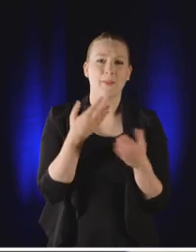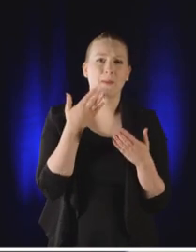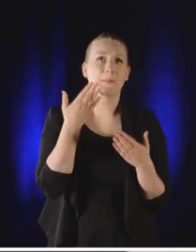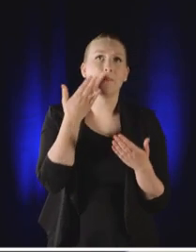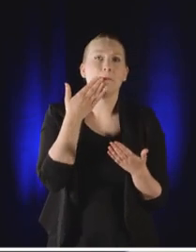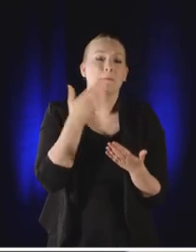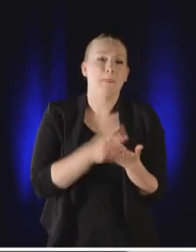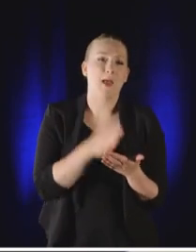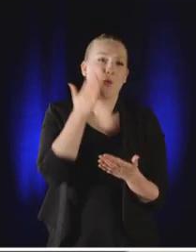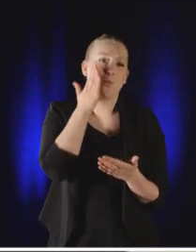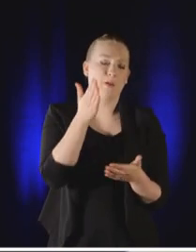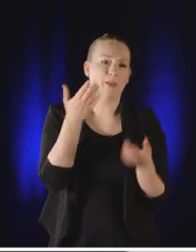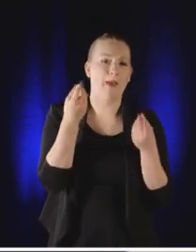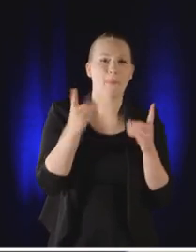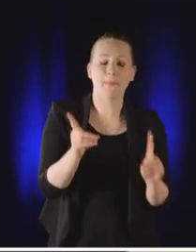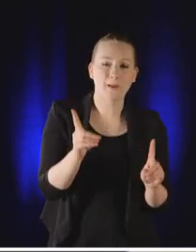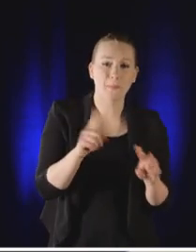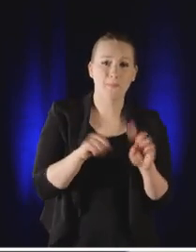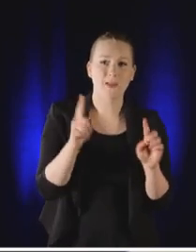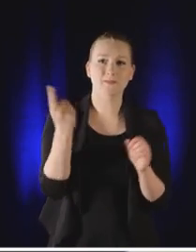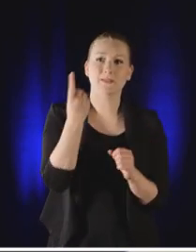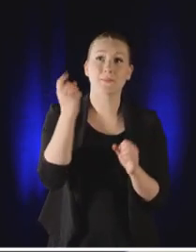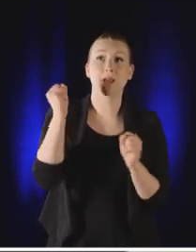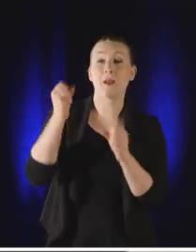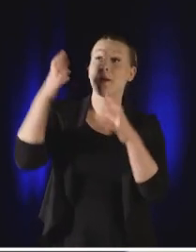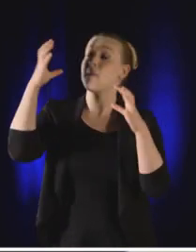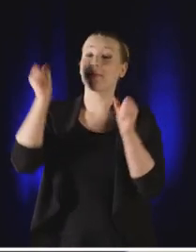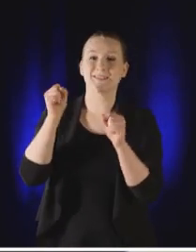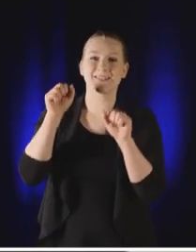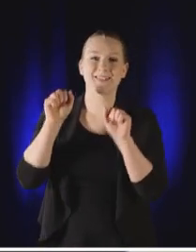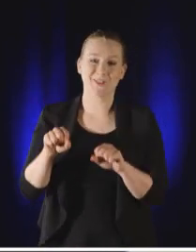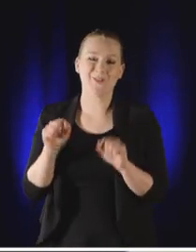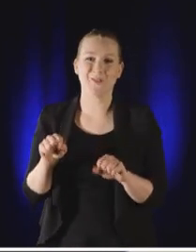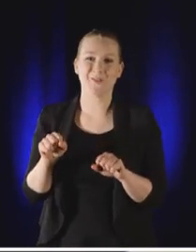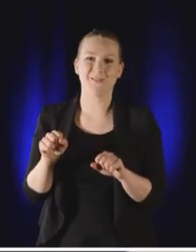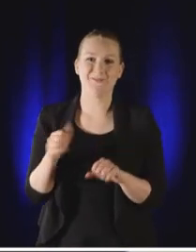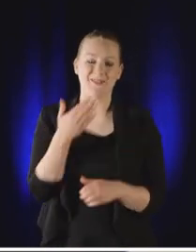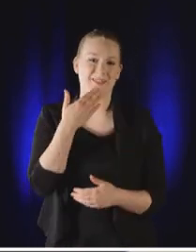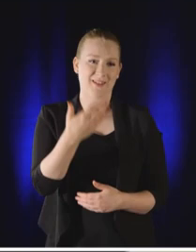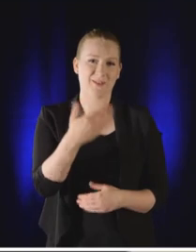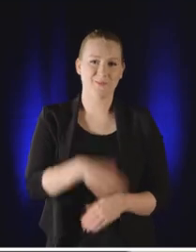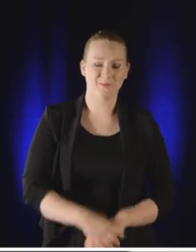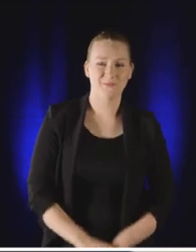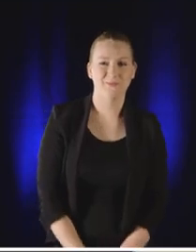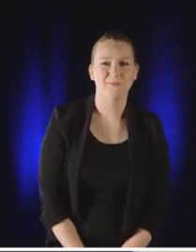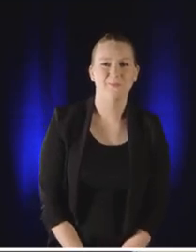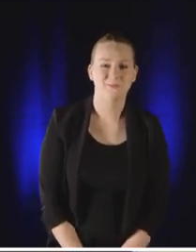bad is going to come from it, and something amazing could happen too. Thank you.